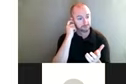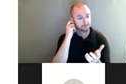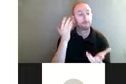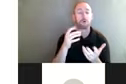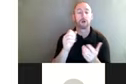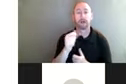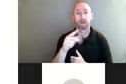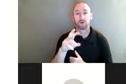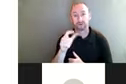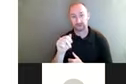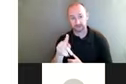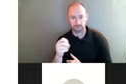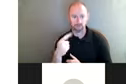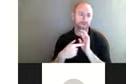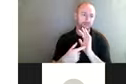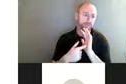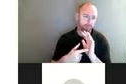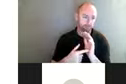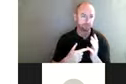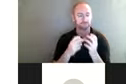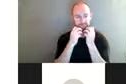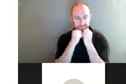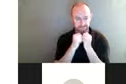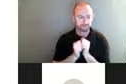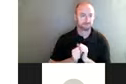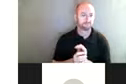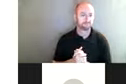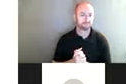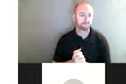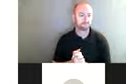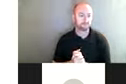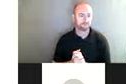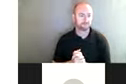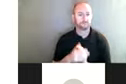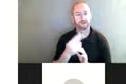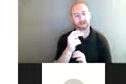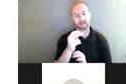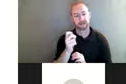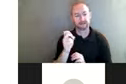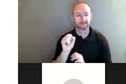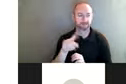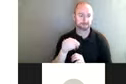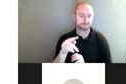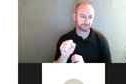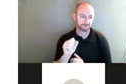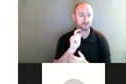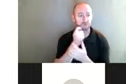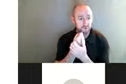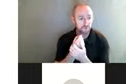And this is one of the examples near and dear to my heart. It's spatial binning, like hex bins, because they're cool, they're hip, they're